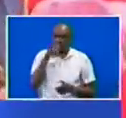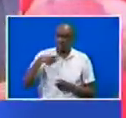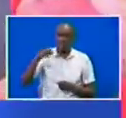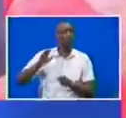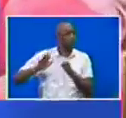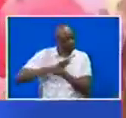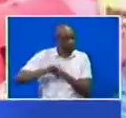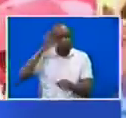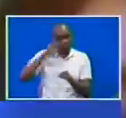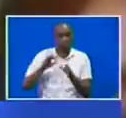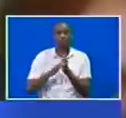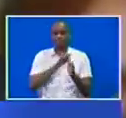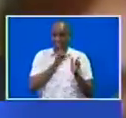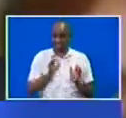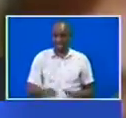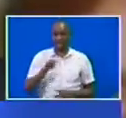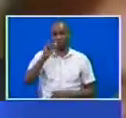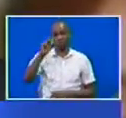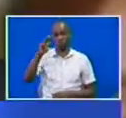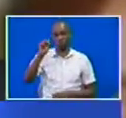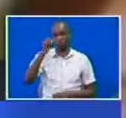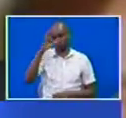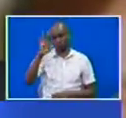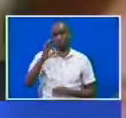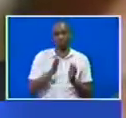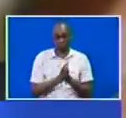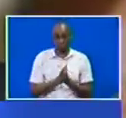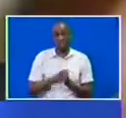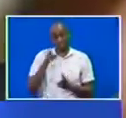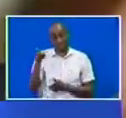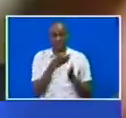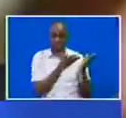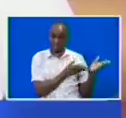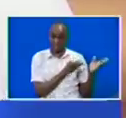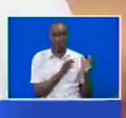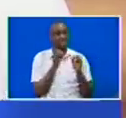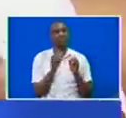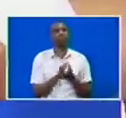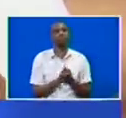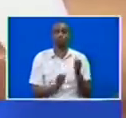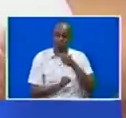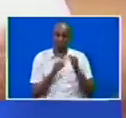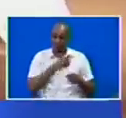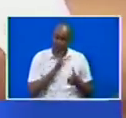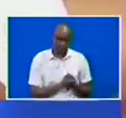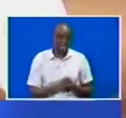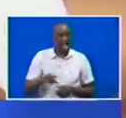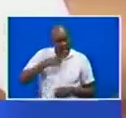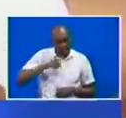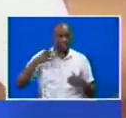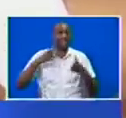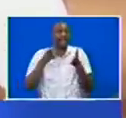for the incumbent, Senator Yusuf Haji, in favor of their own Farah Maalim. So it's only fair we as a coalition right